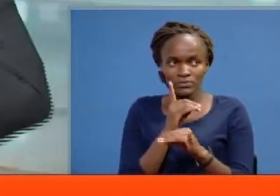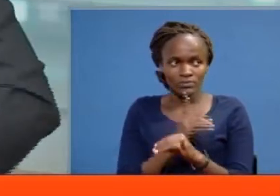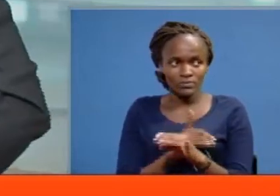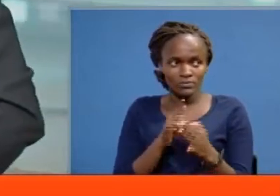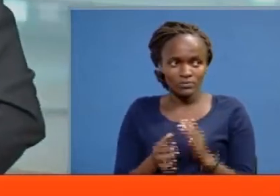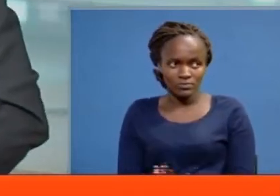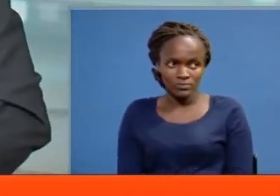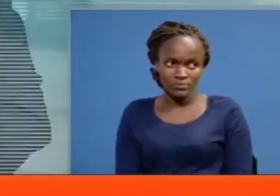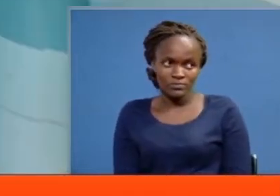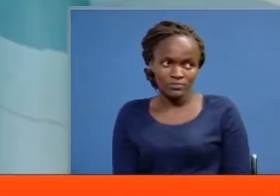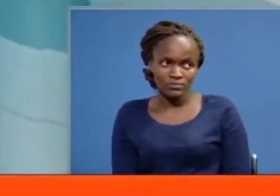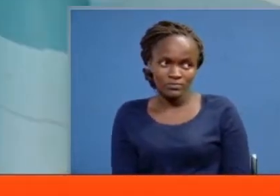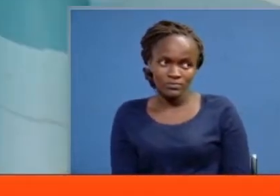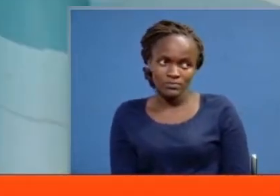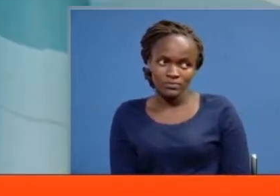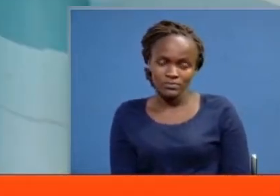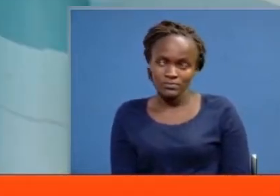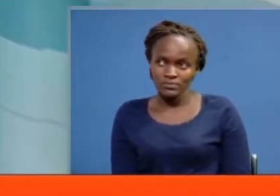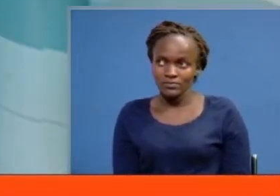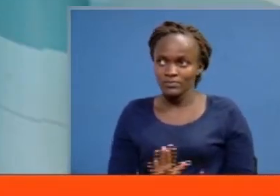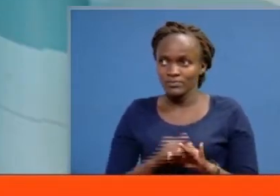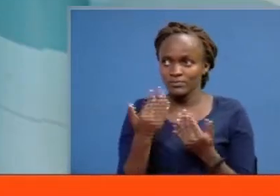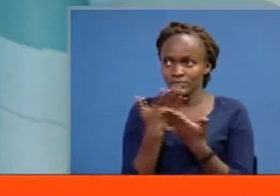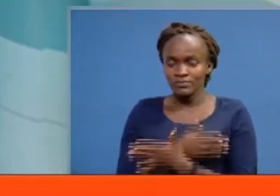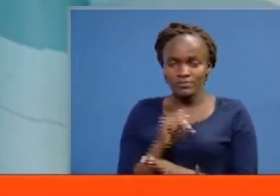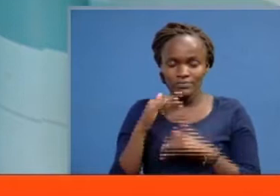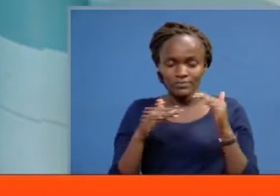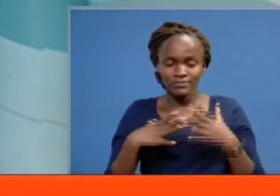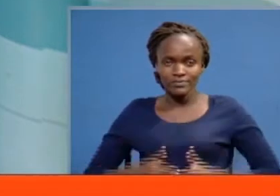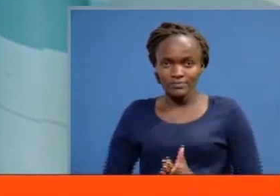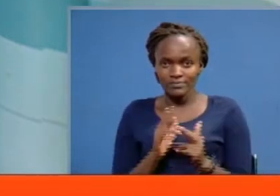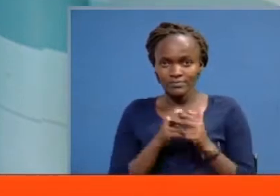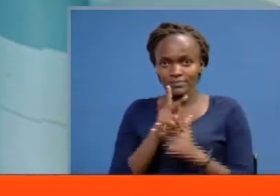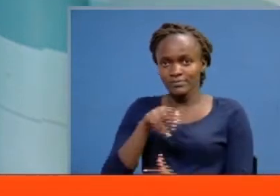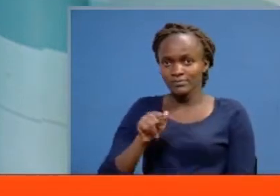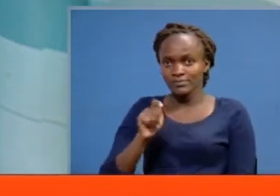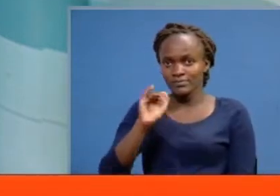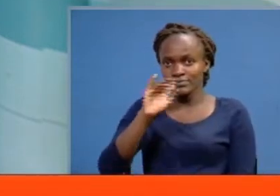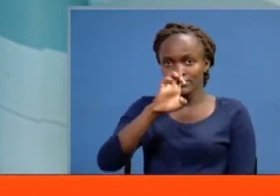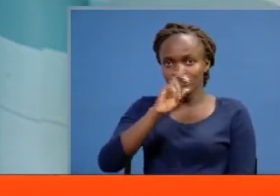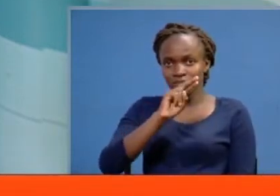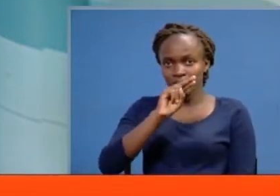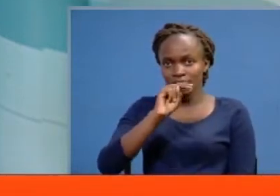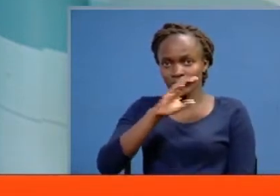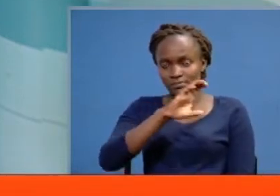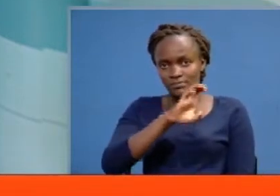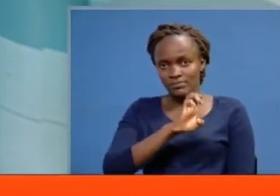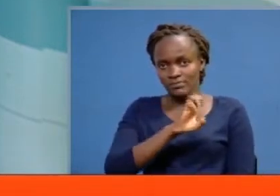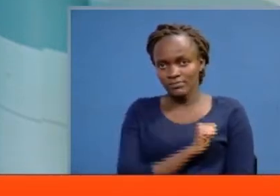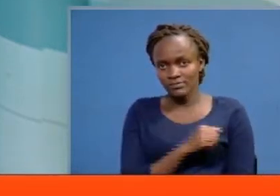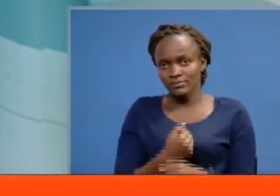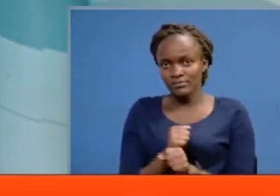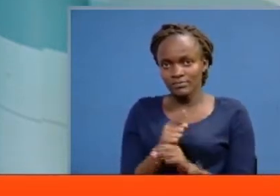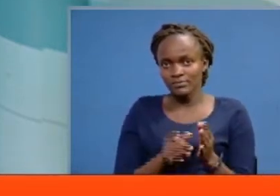particular camera. Good evening, everybody that is watching. My name is Patience Rain at Atsango. I work for Digitech